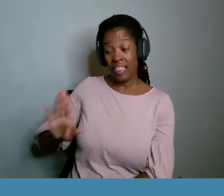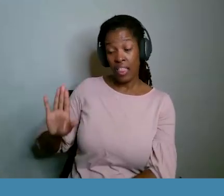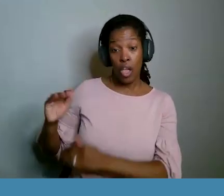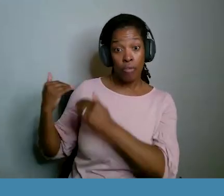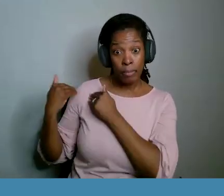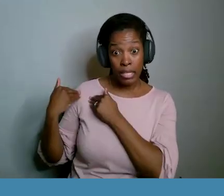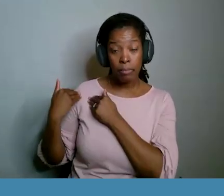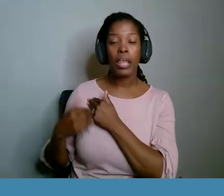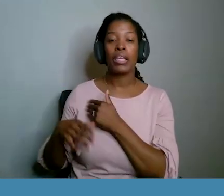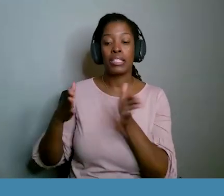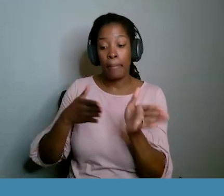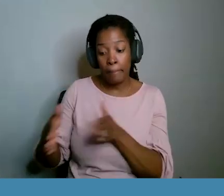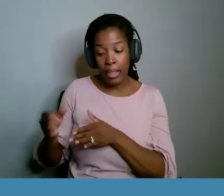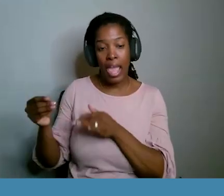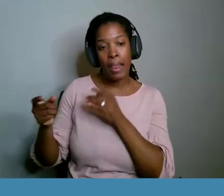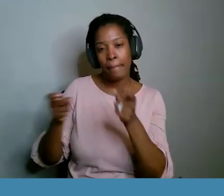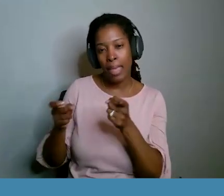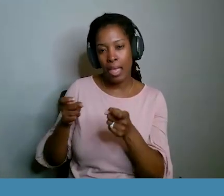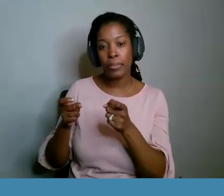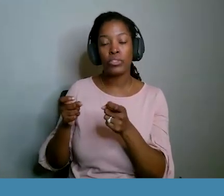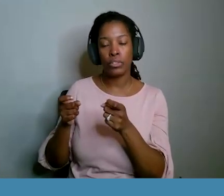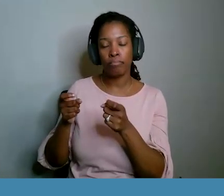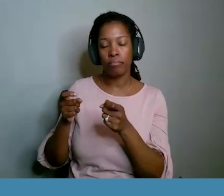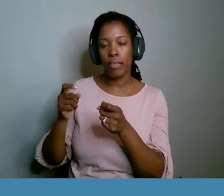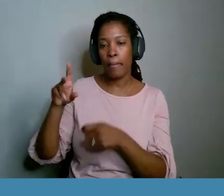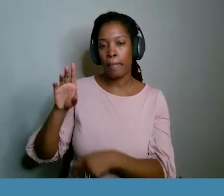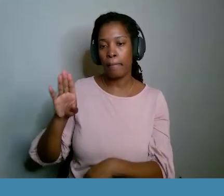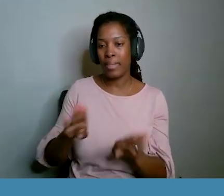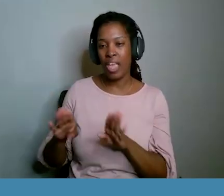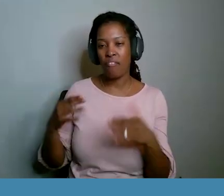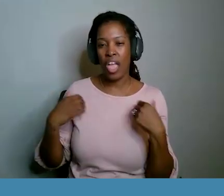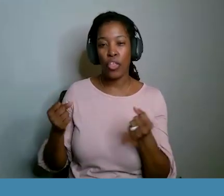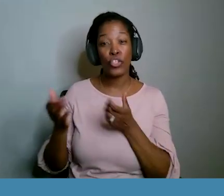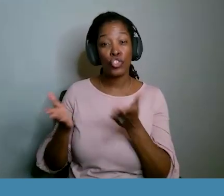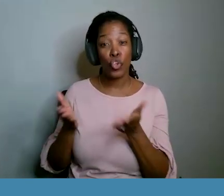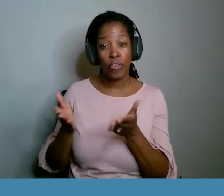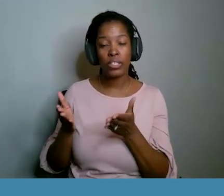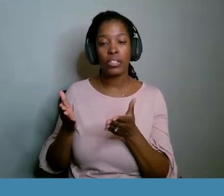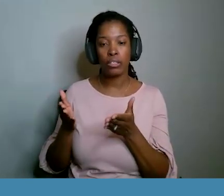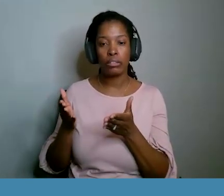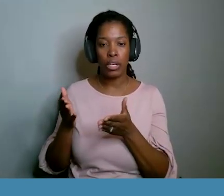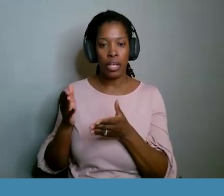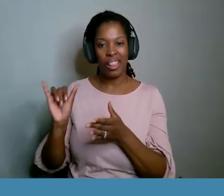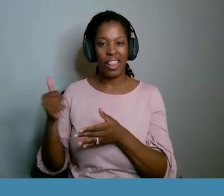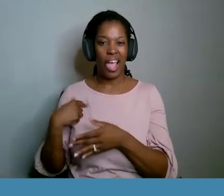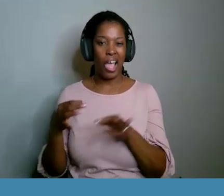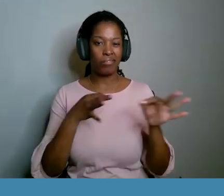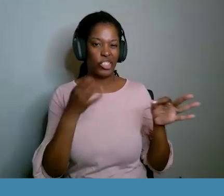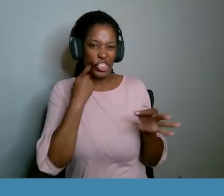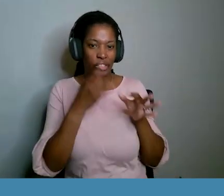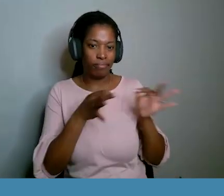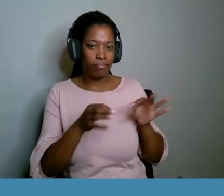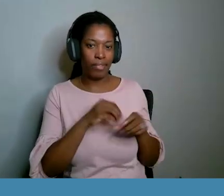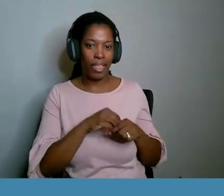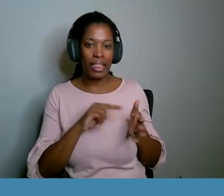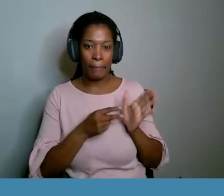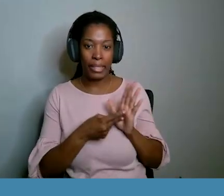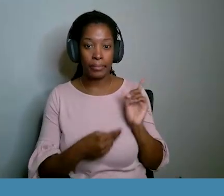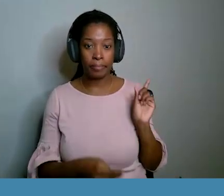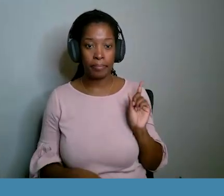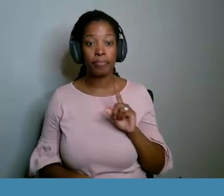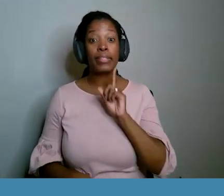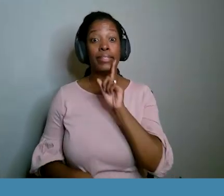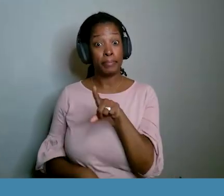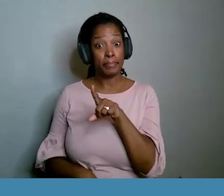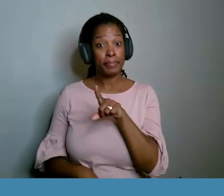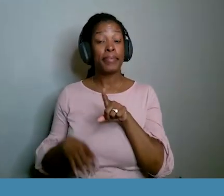health services through a coordinated system of care, as I outlined in the definition. So this is a map